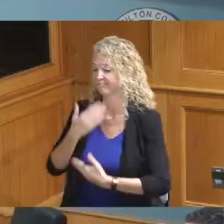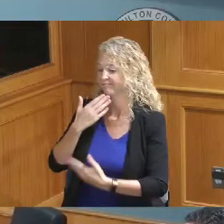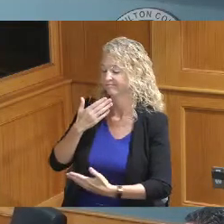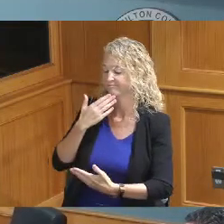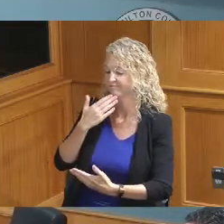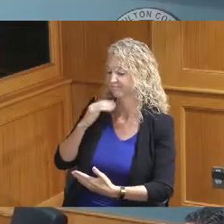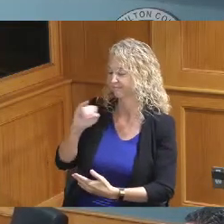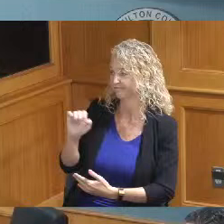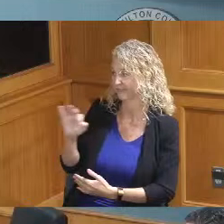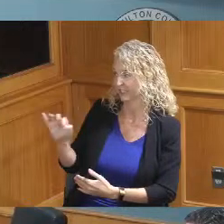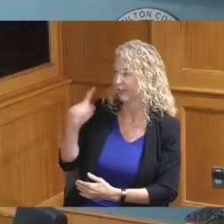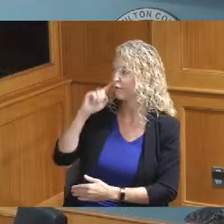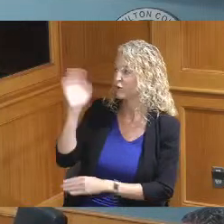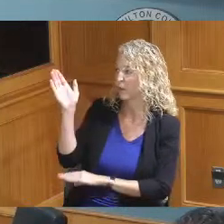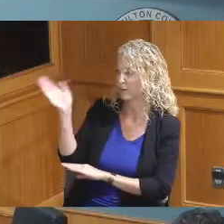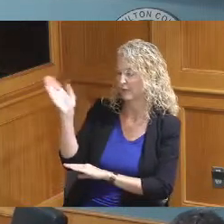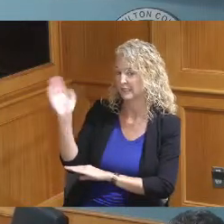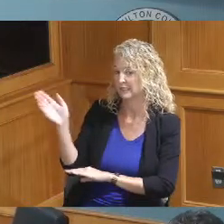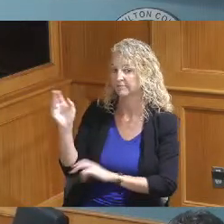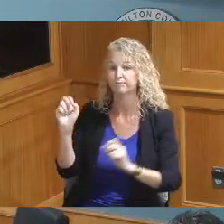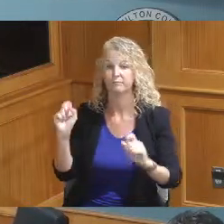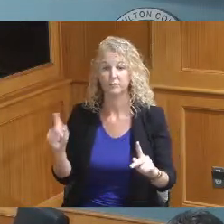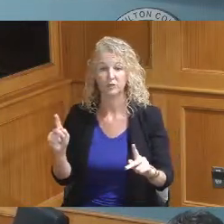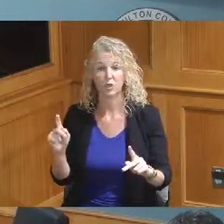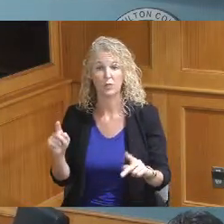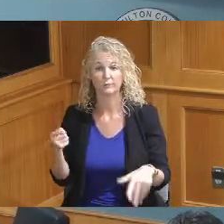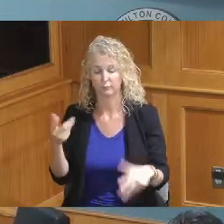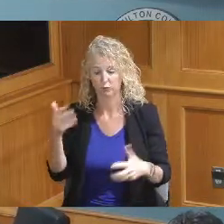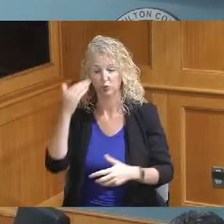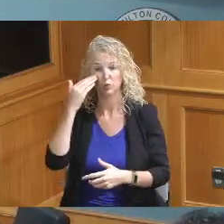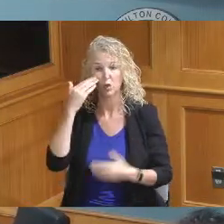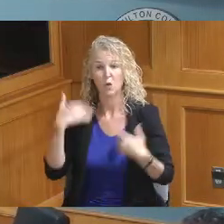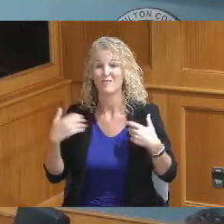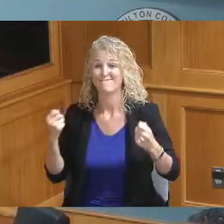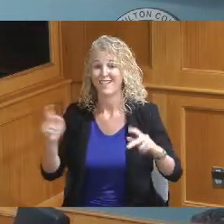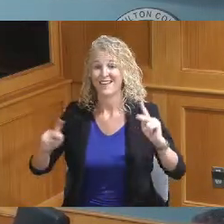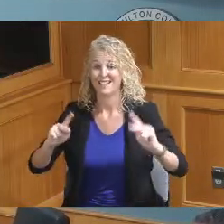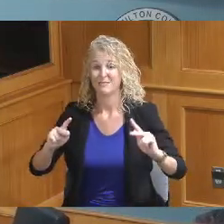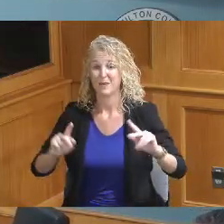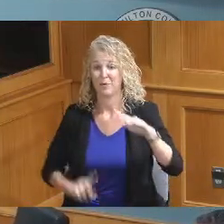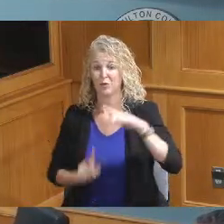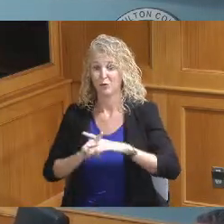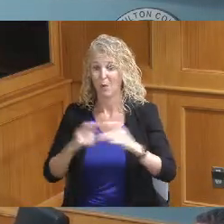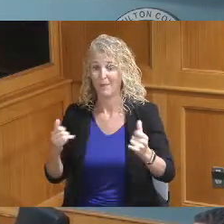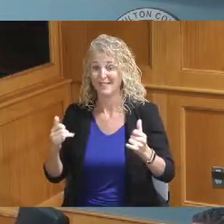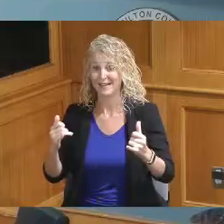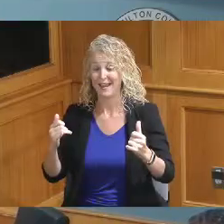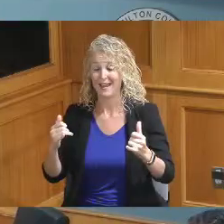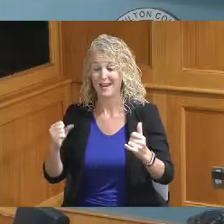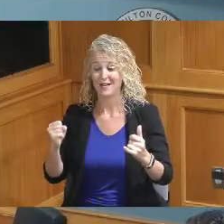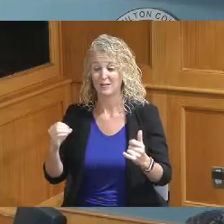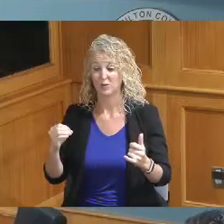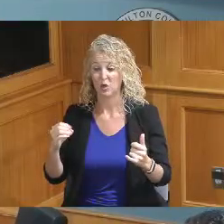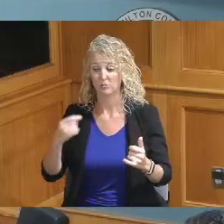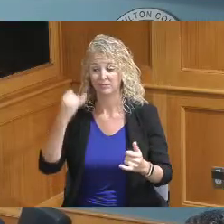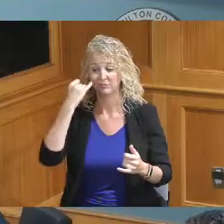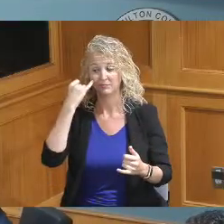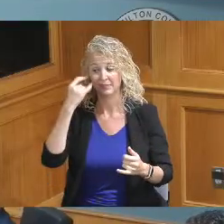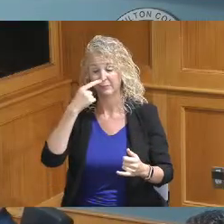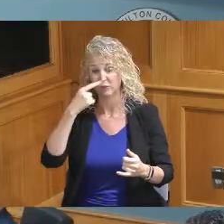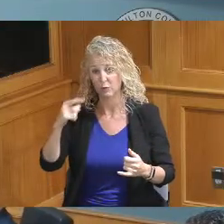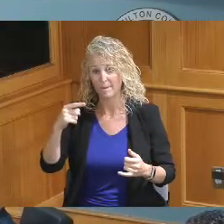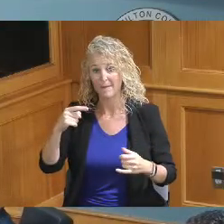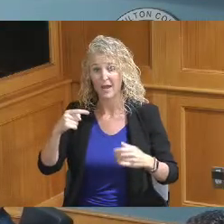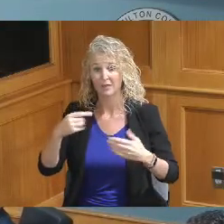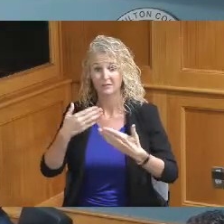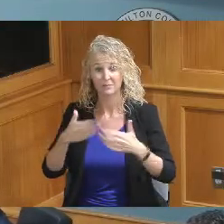Thank you, Jeff, for the presentation. So, commissioners, as you know, we've got a number of people here to speak to this issue, so I'm going to move straight into public